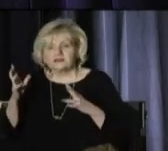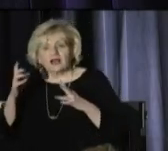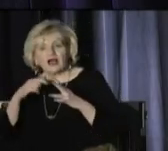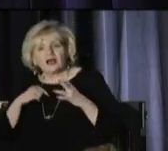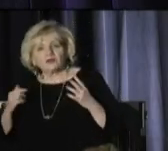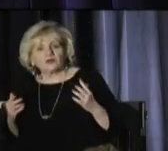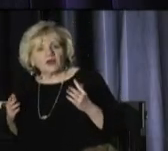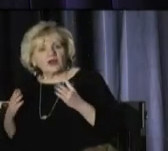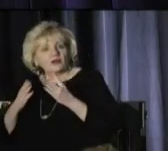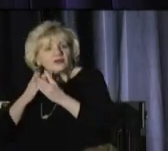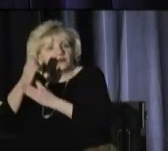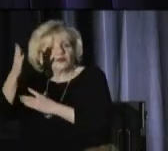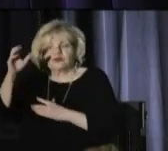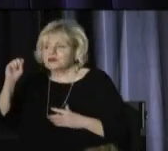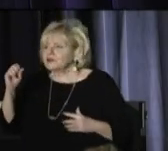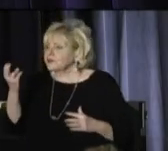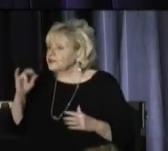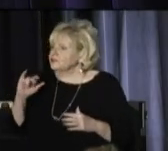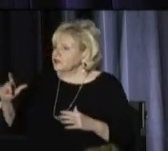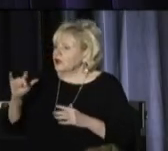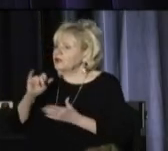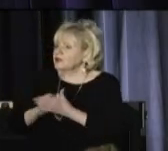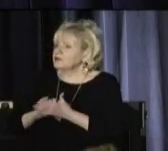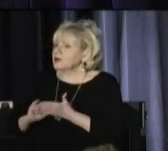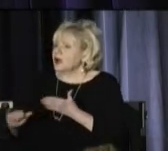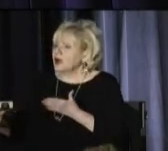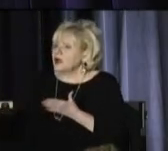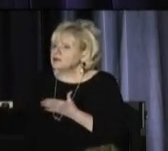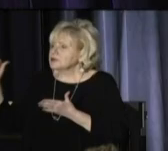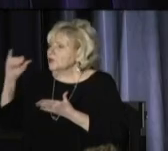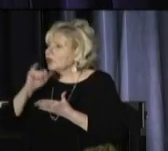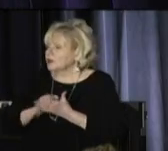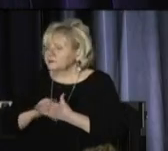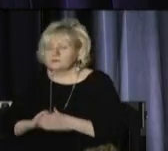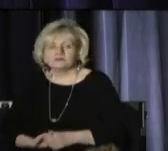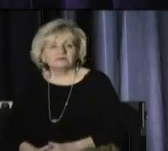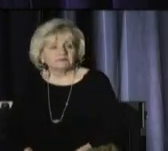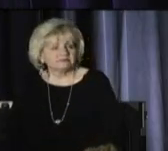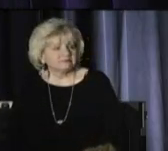shell impossible and you lap at the yoke.